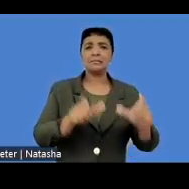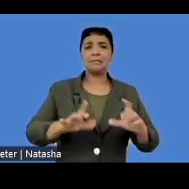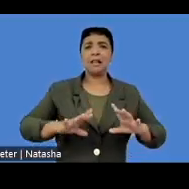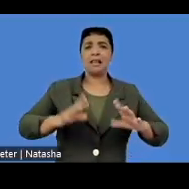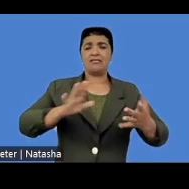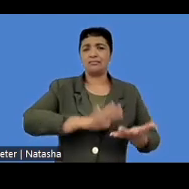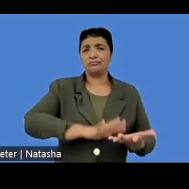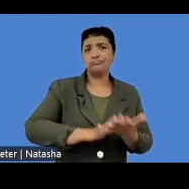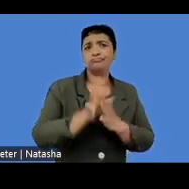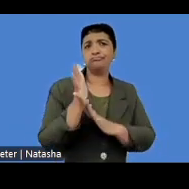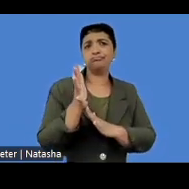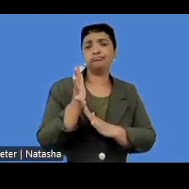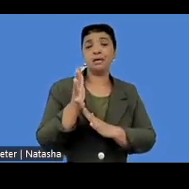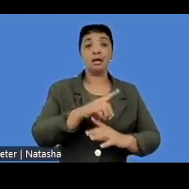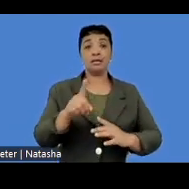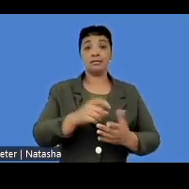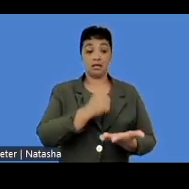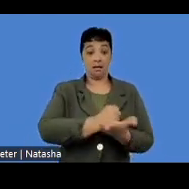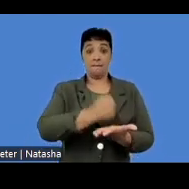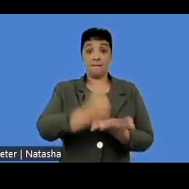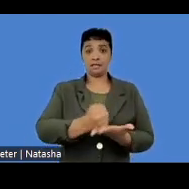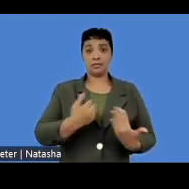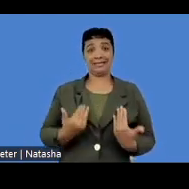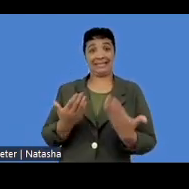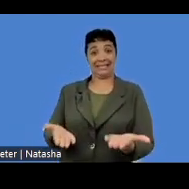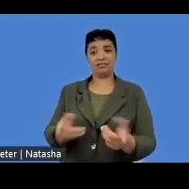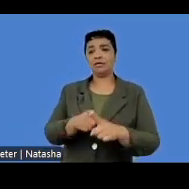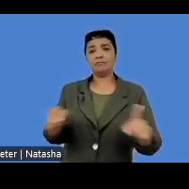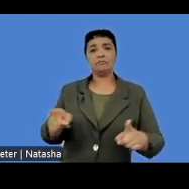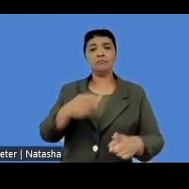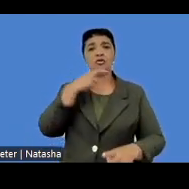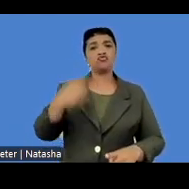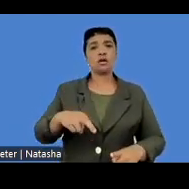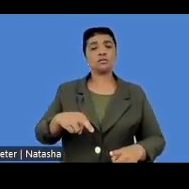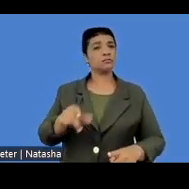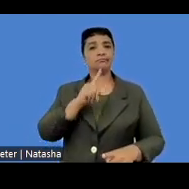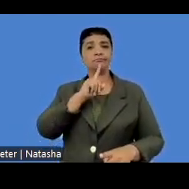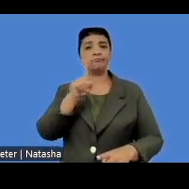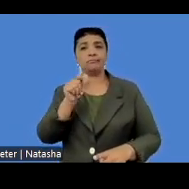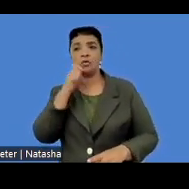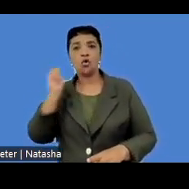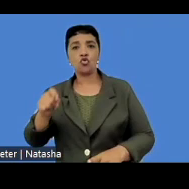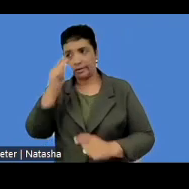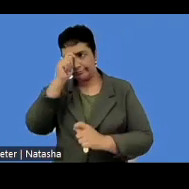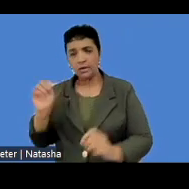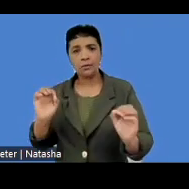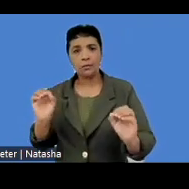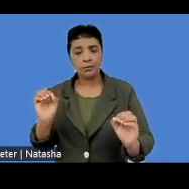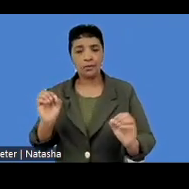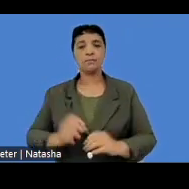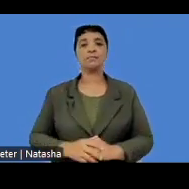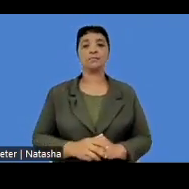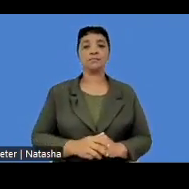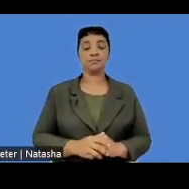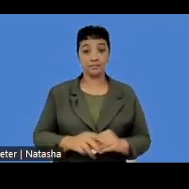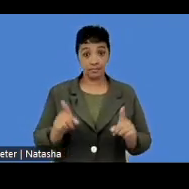received Russian passports. They were also limited in possibilities to leave this